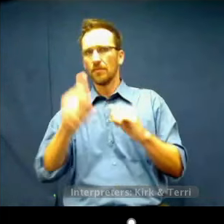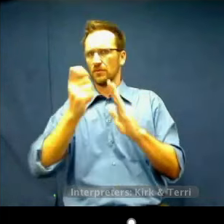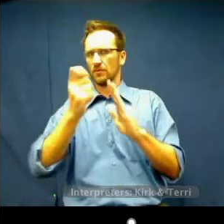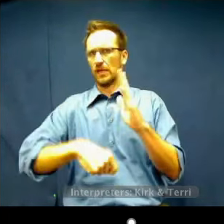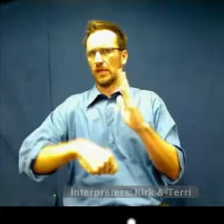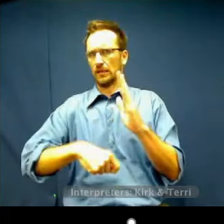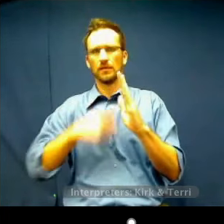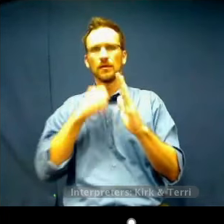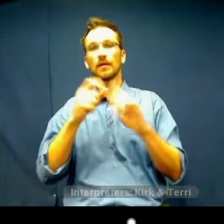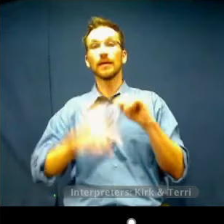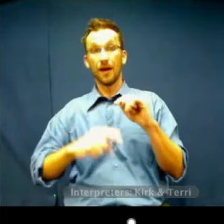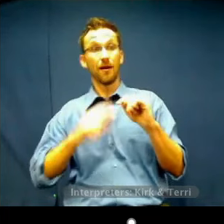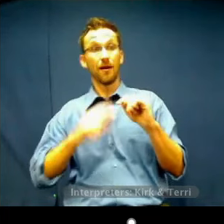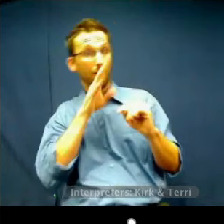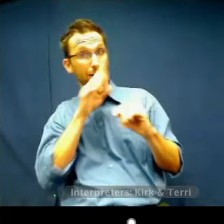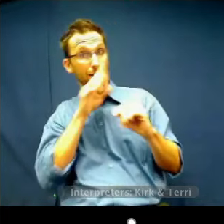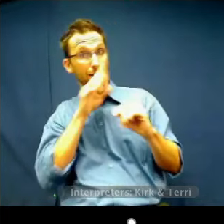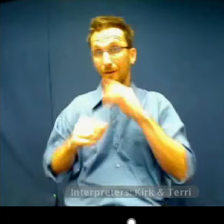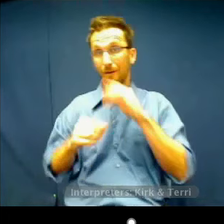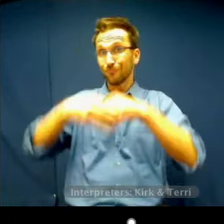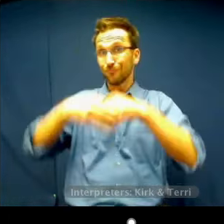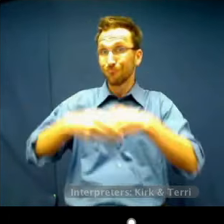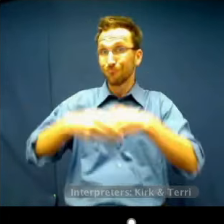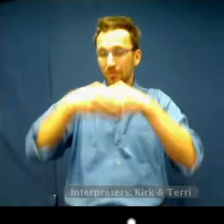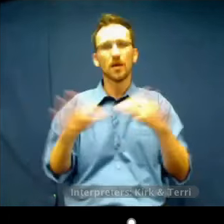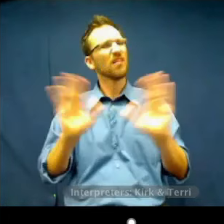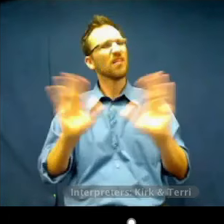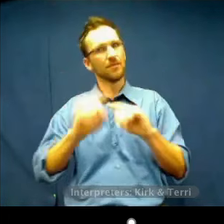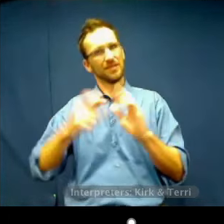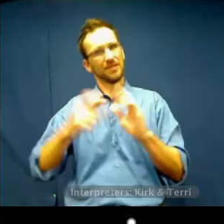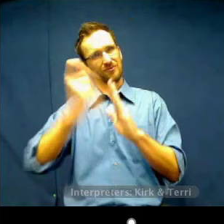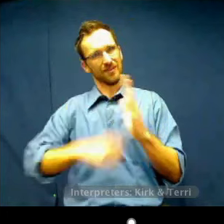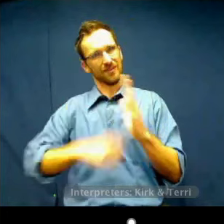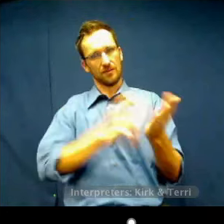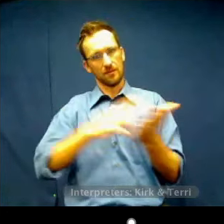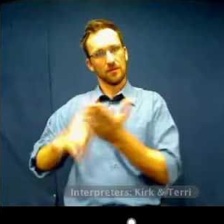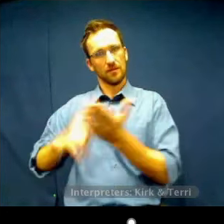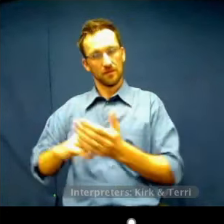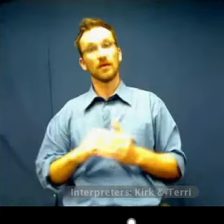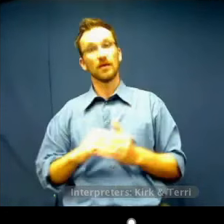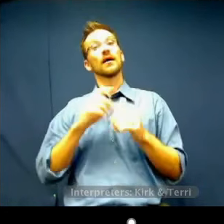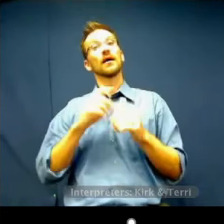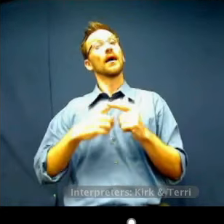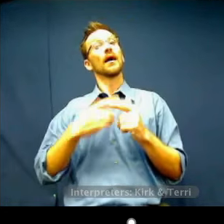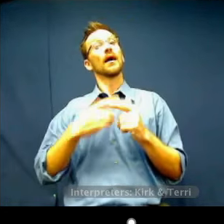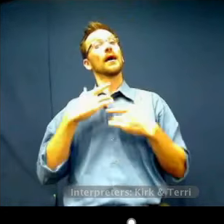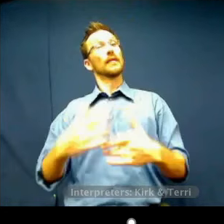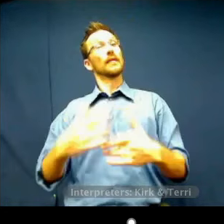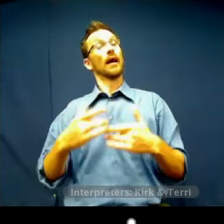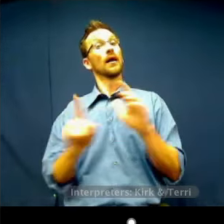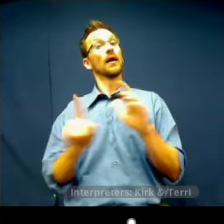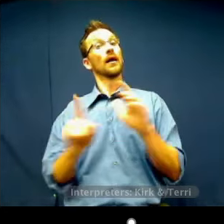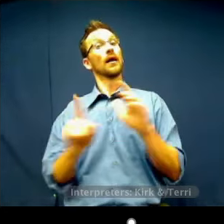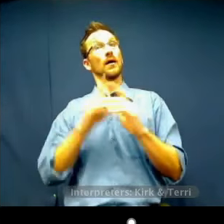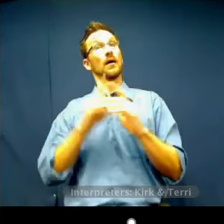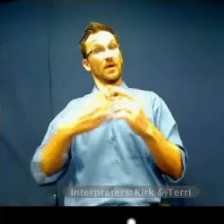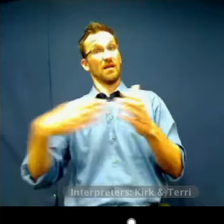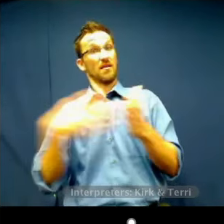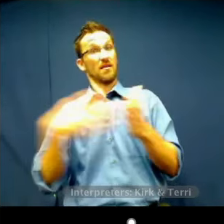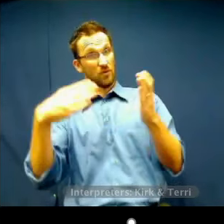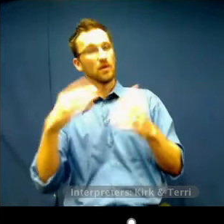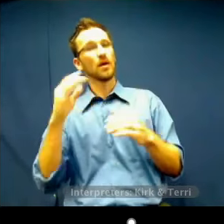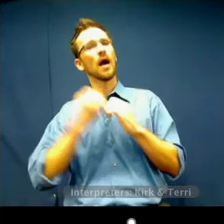And the litigation that you see is when one party or the other says that they were induced by fraud or mistake or